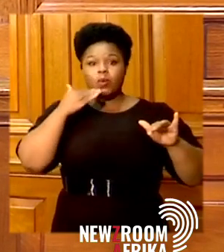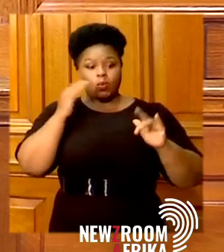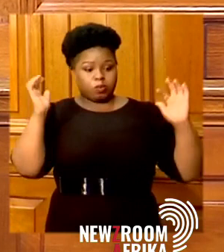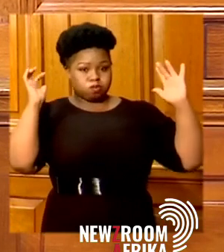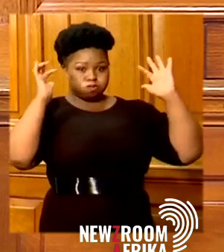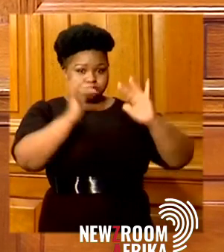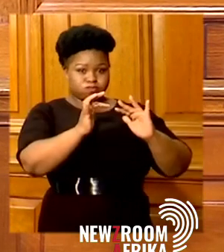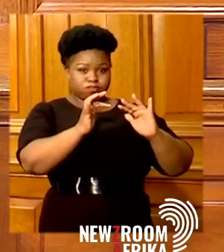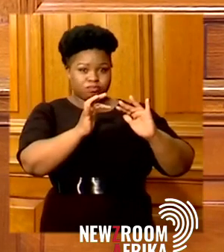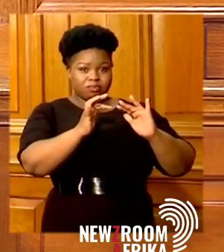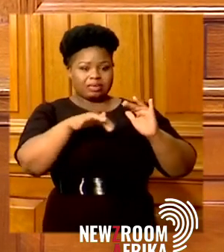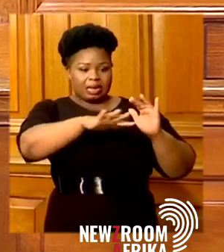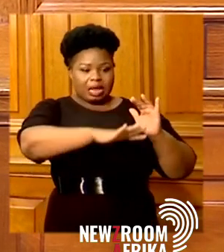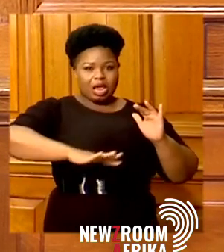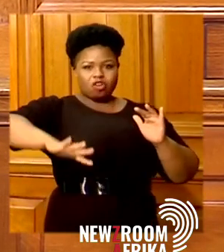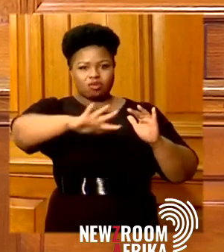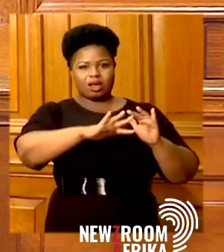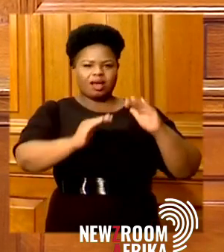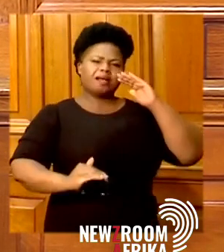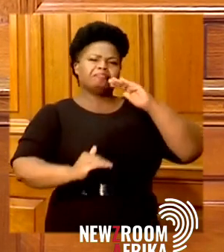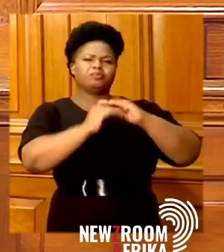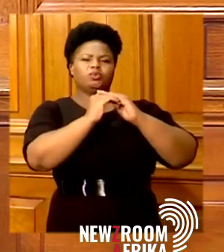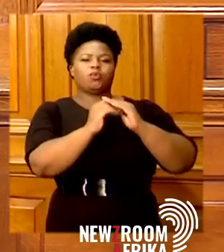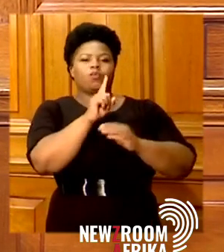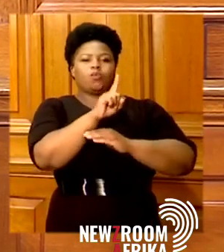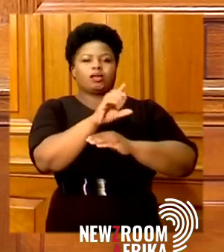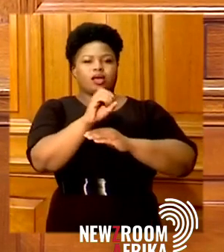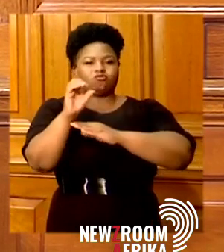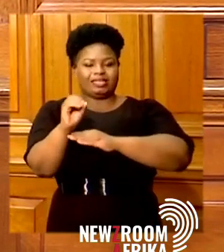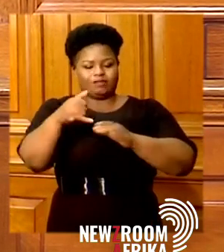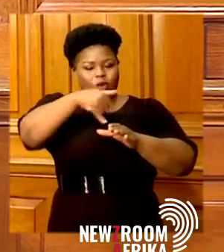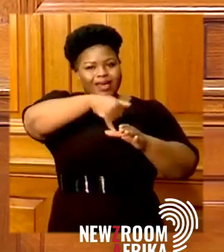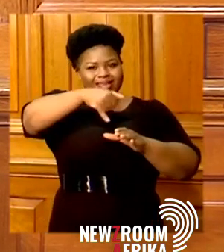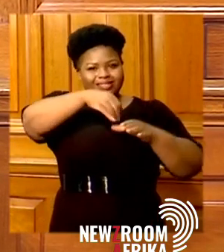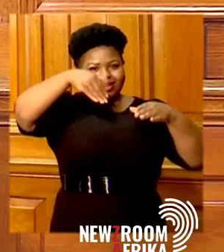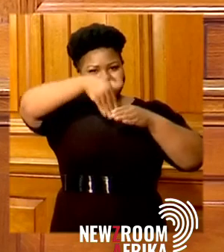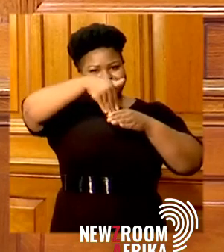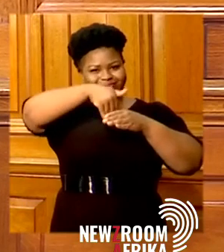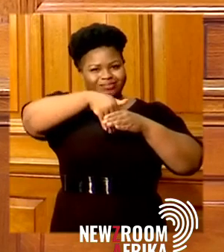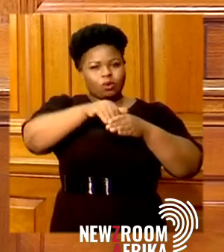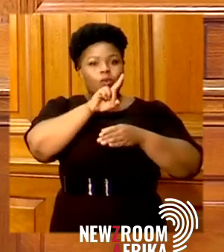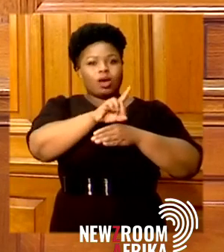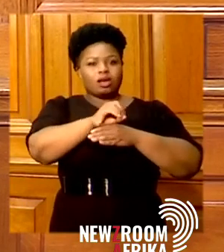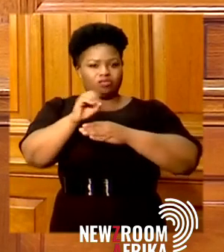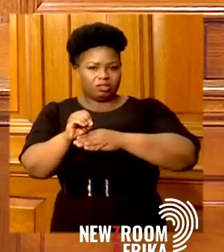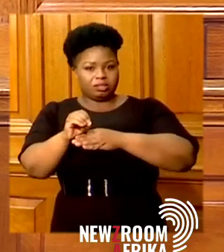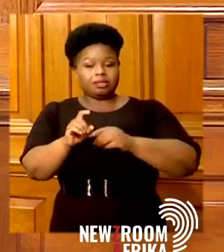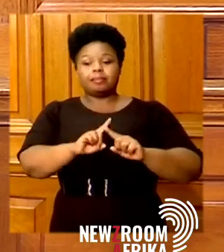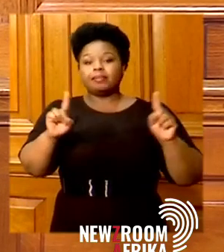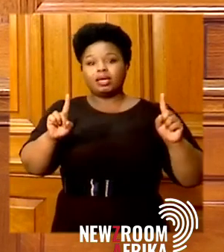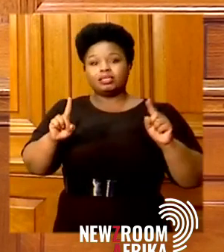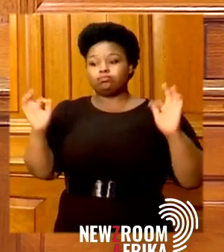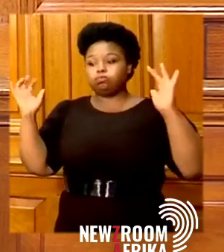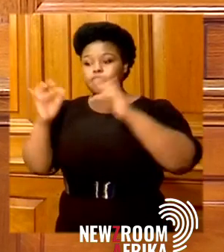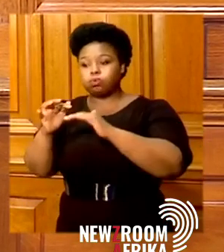gathering is 100 people for indoor gatherings and 250 people